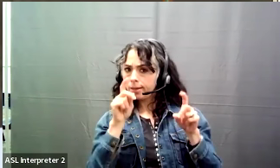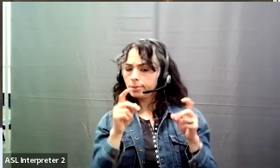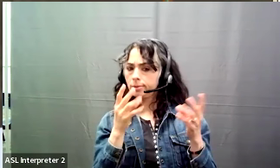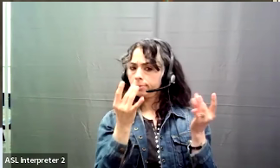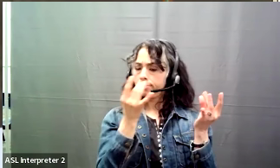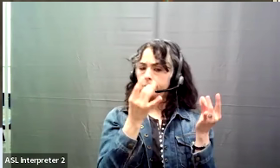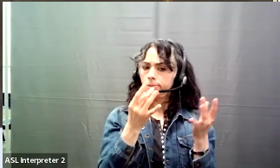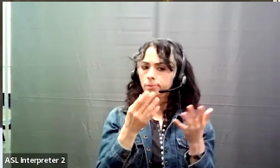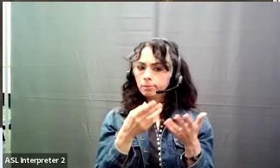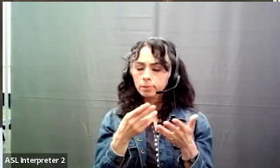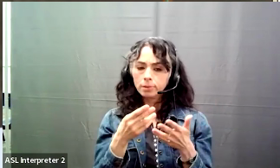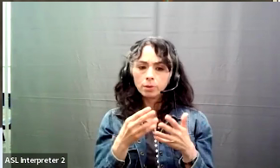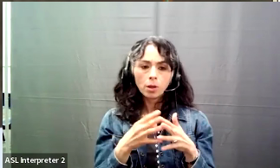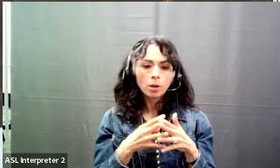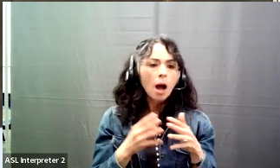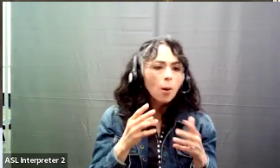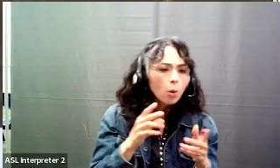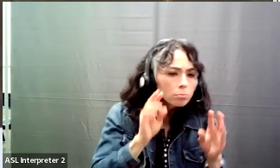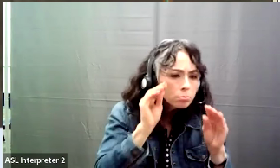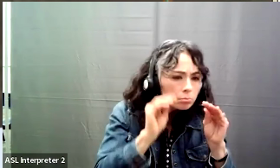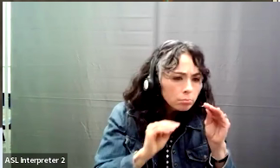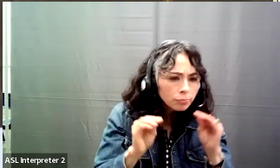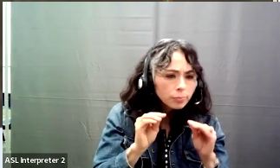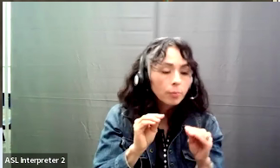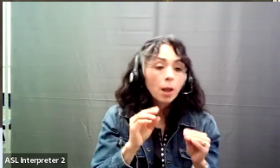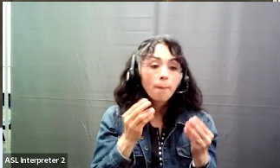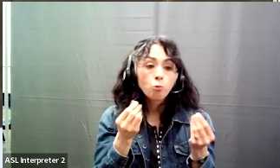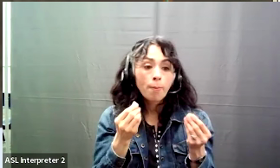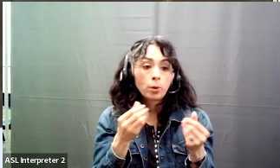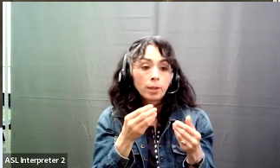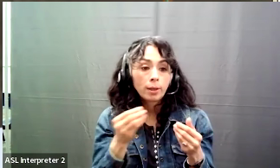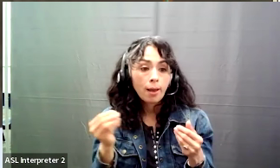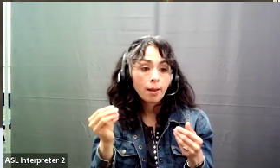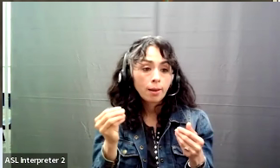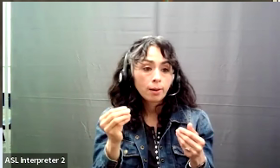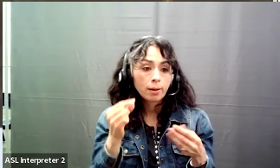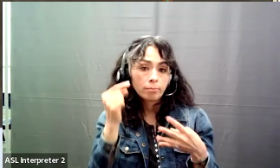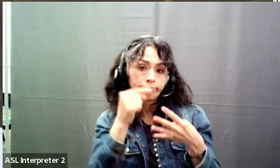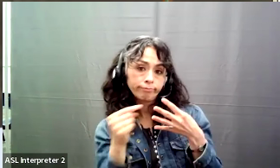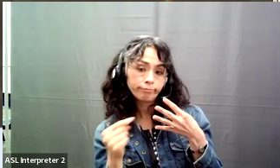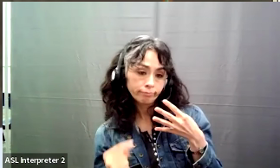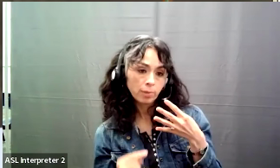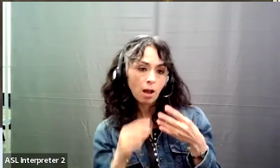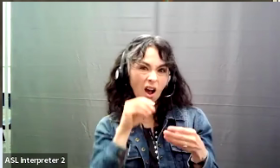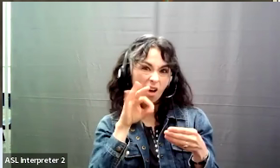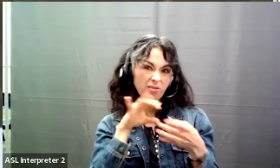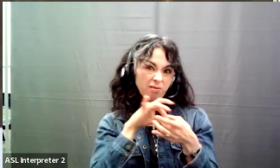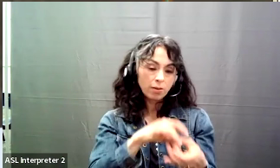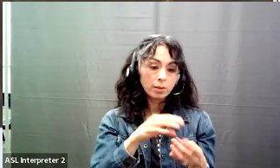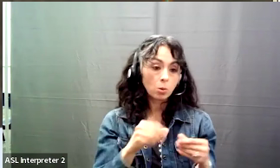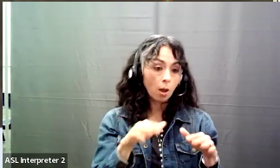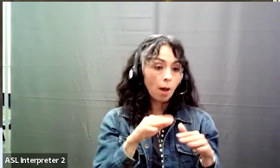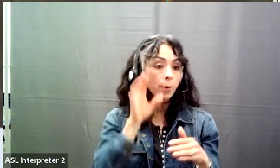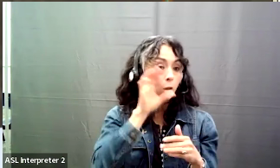determine my project. I'm going to go to soil qualities and features, and then